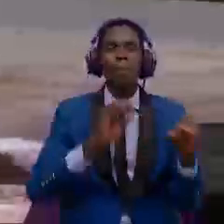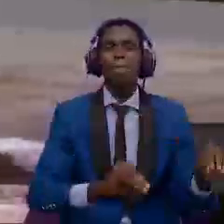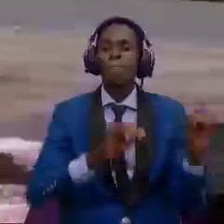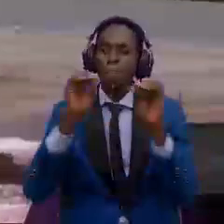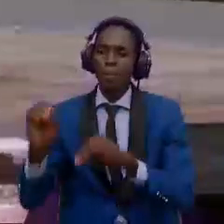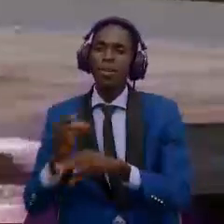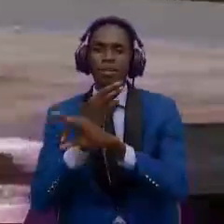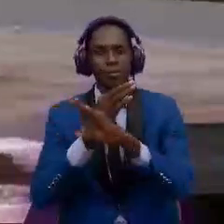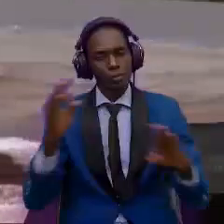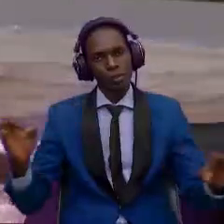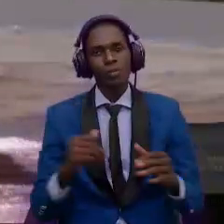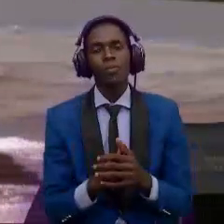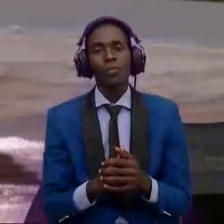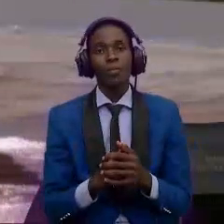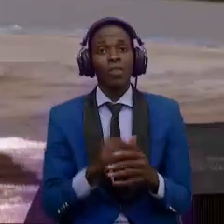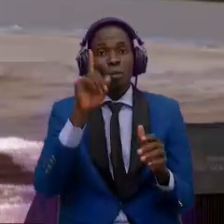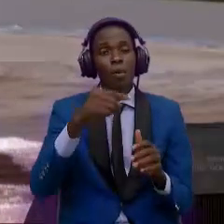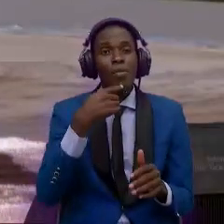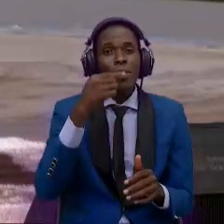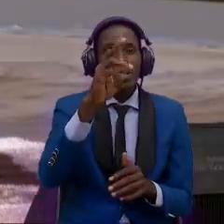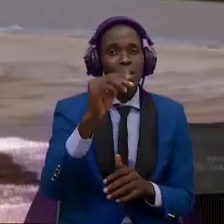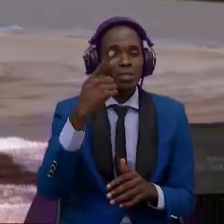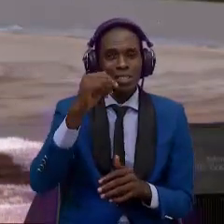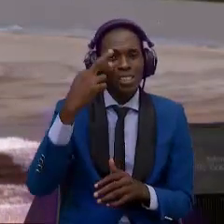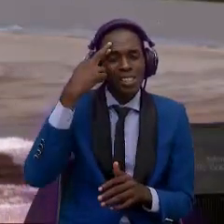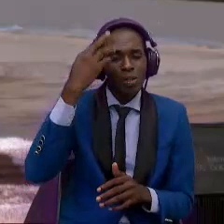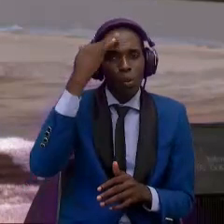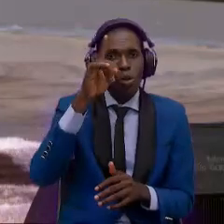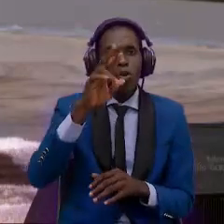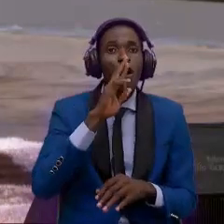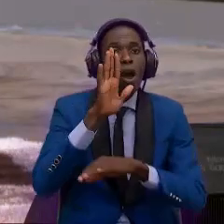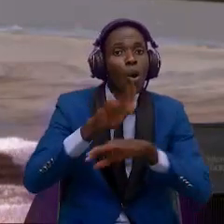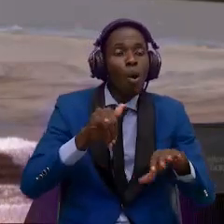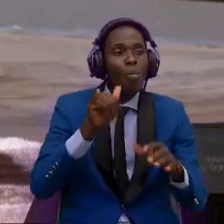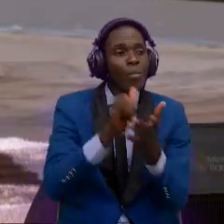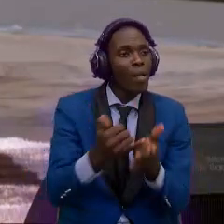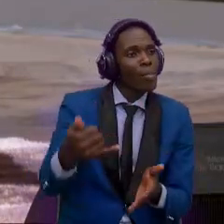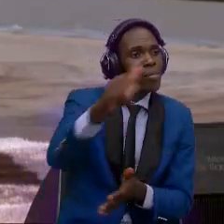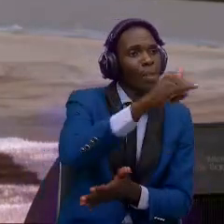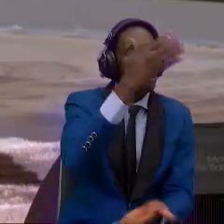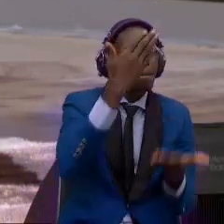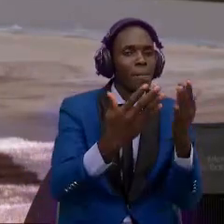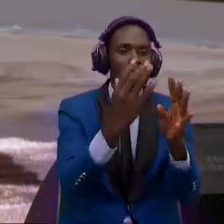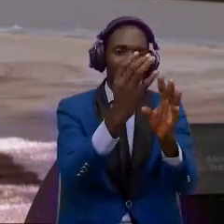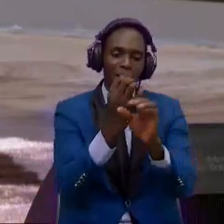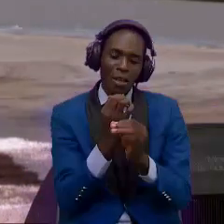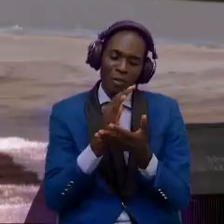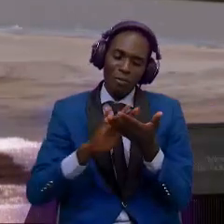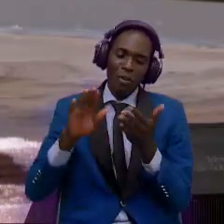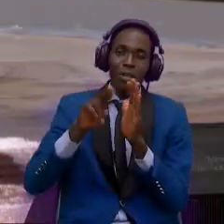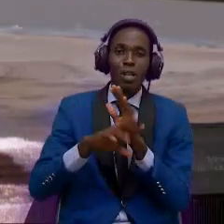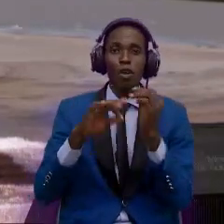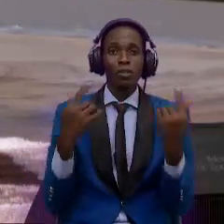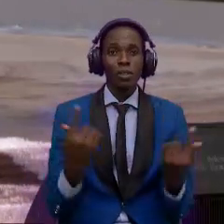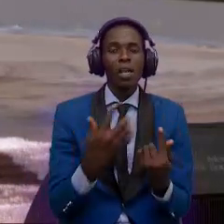is the purpose of your calling, that they may receive forgiveness of sins and inheritance